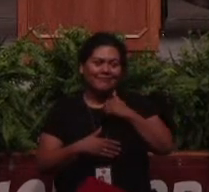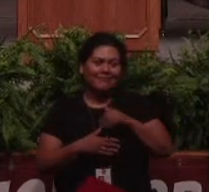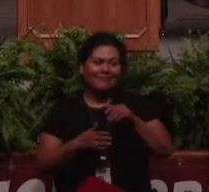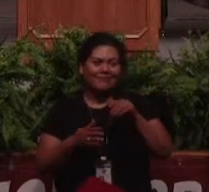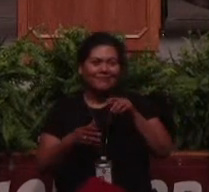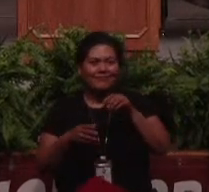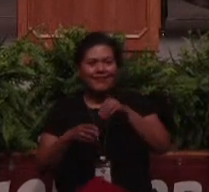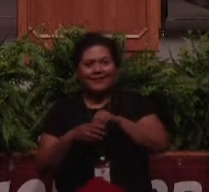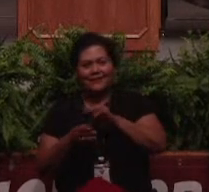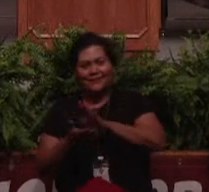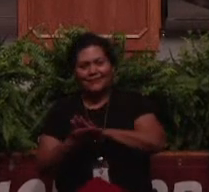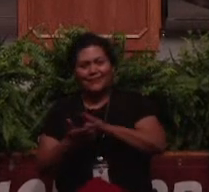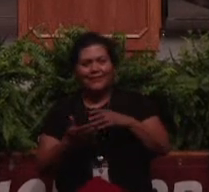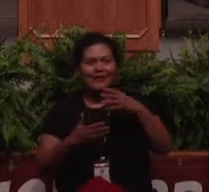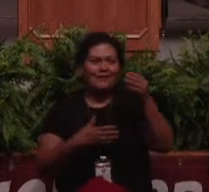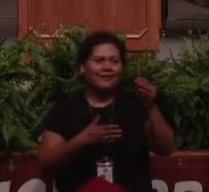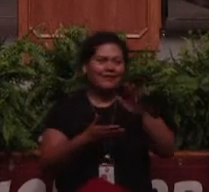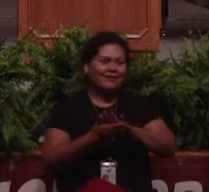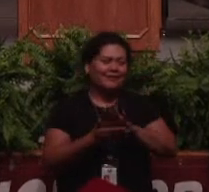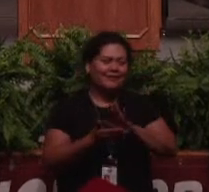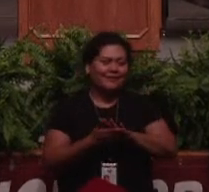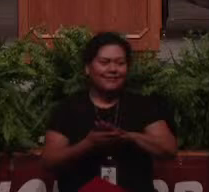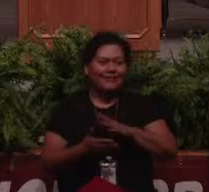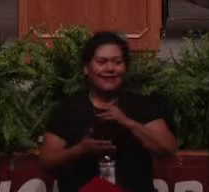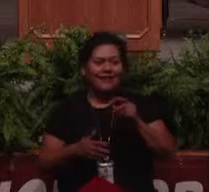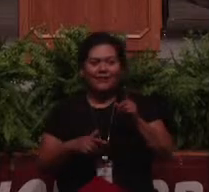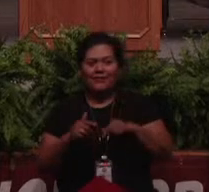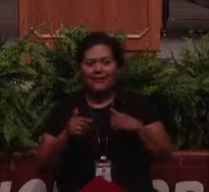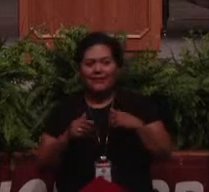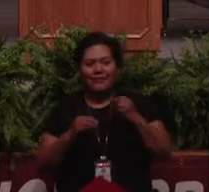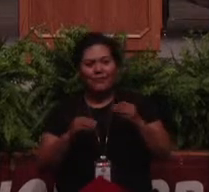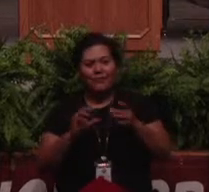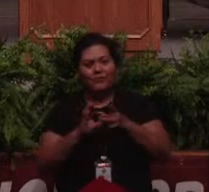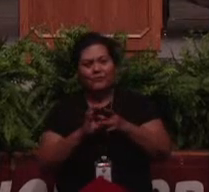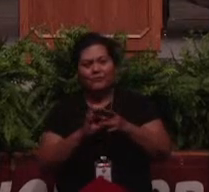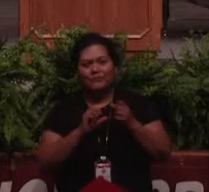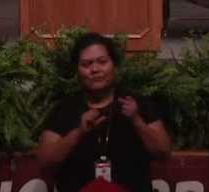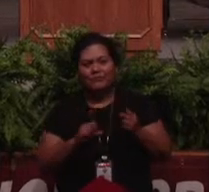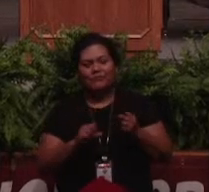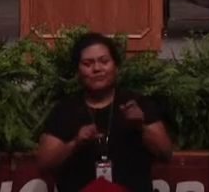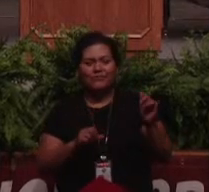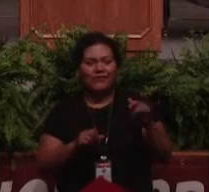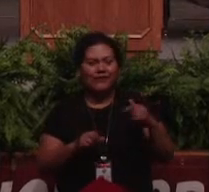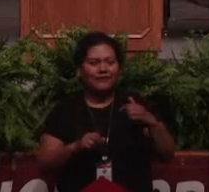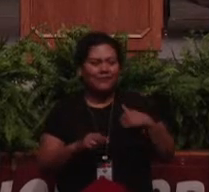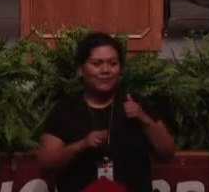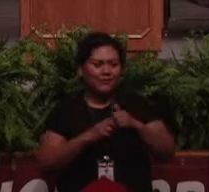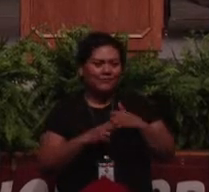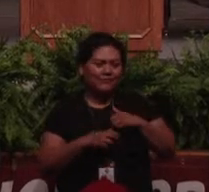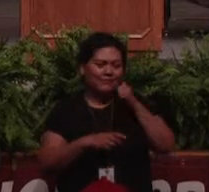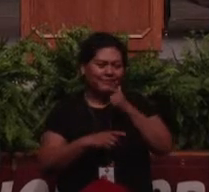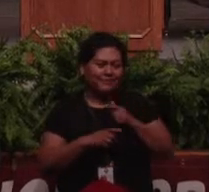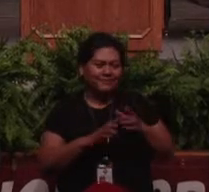with, and there truly couldn't be a stronger bond than Minecraft buddies.